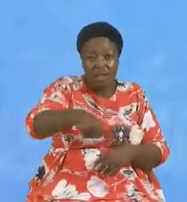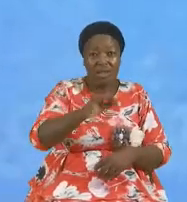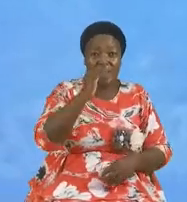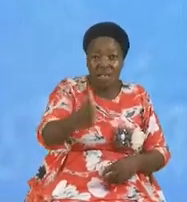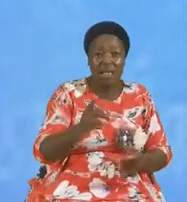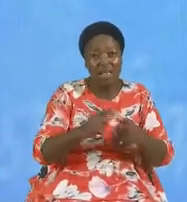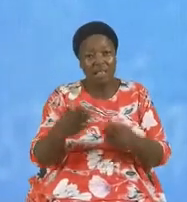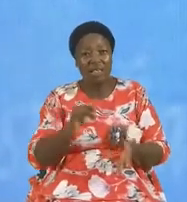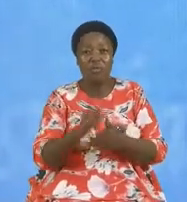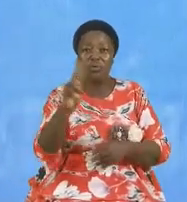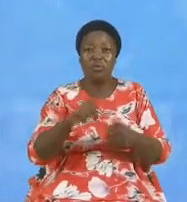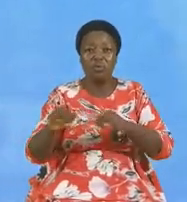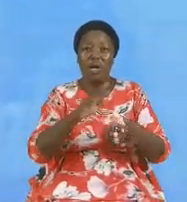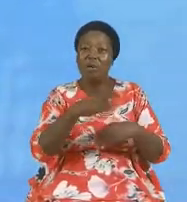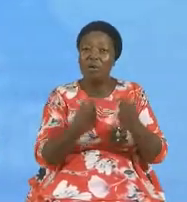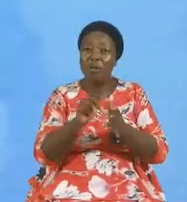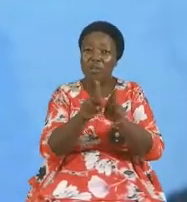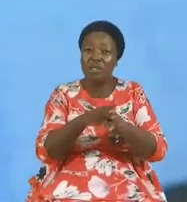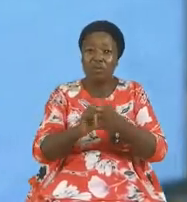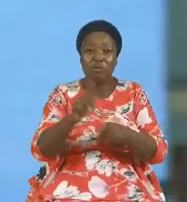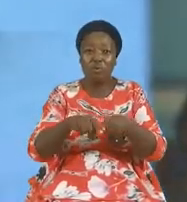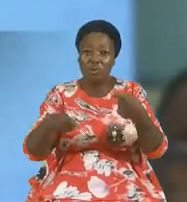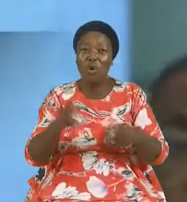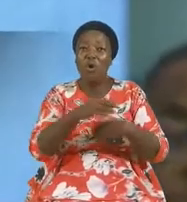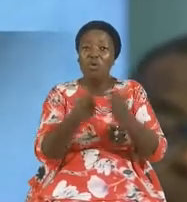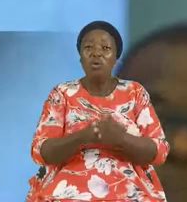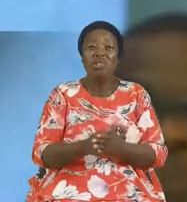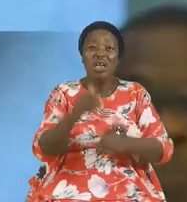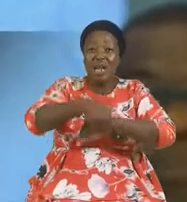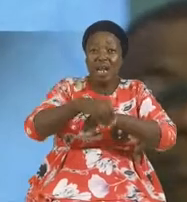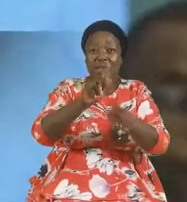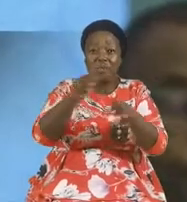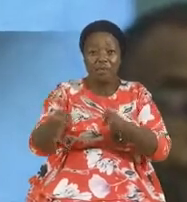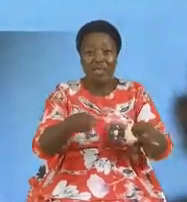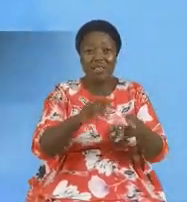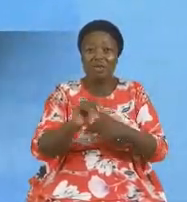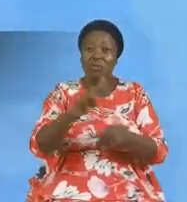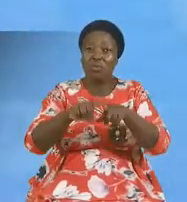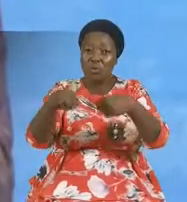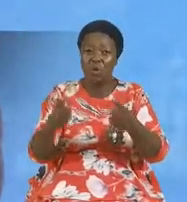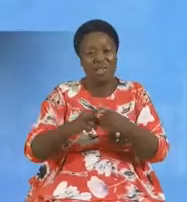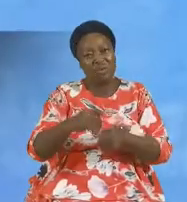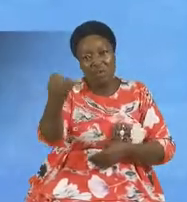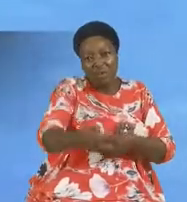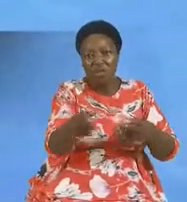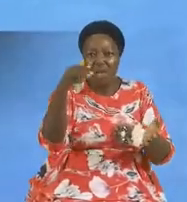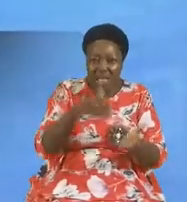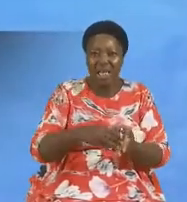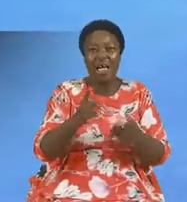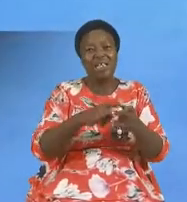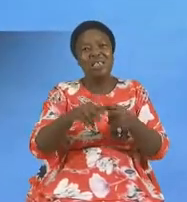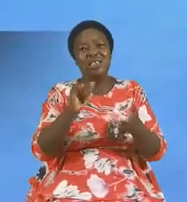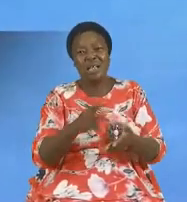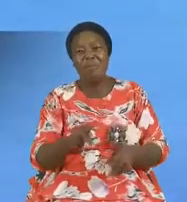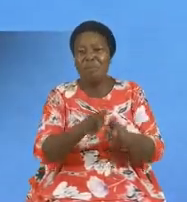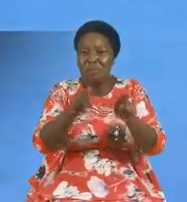you see the ditch is there, and the things you used to do, the places you used to go, the nightclub you used to